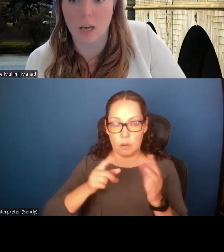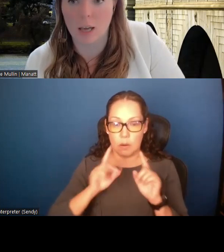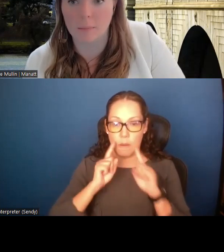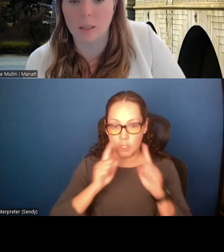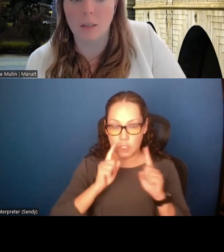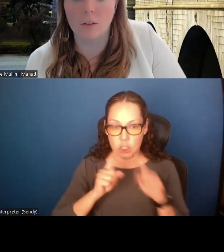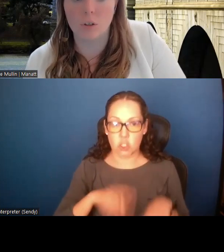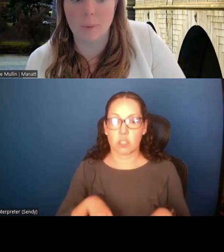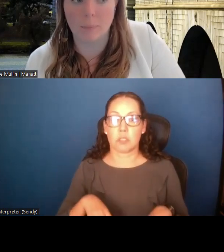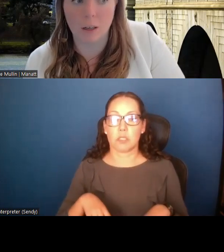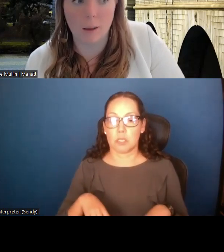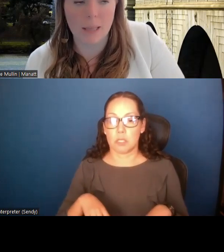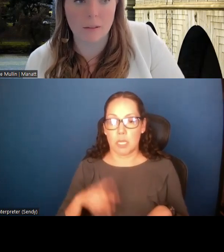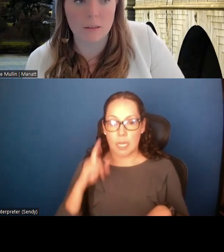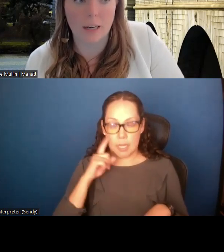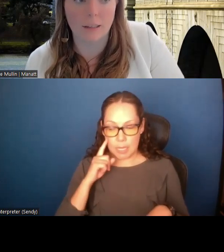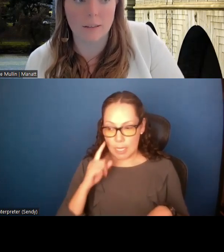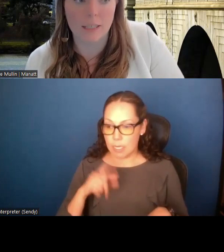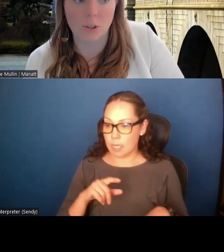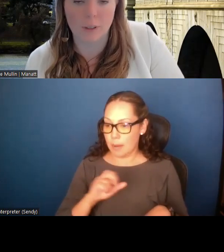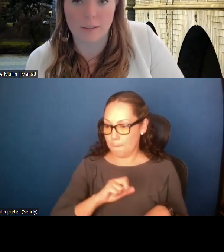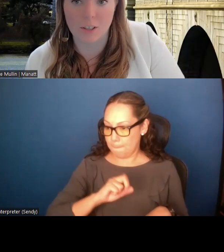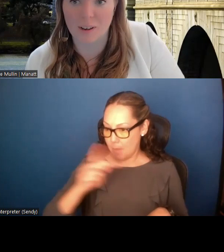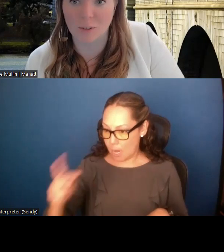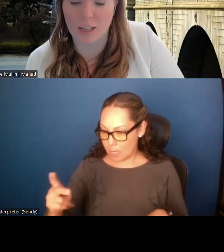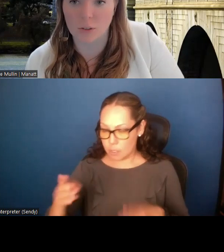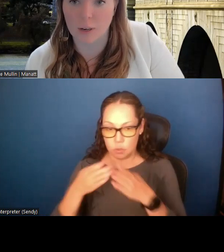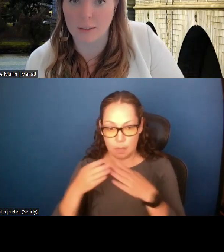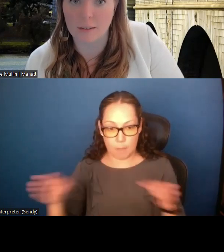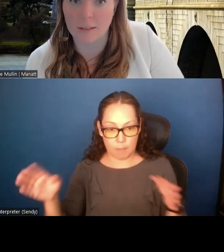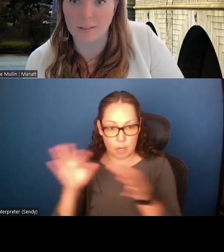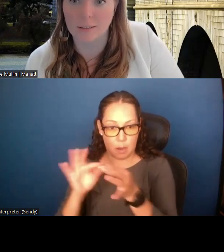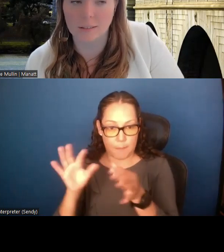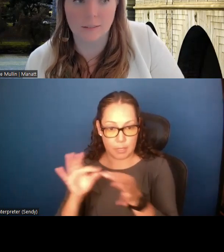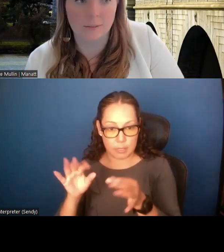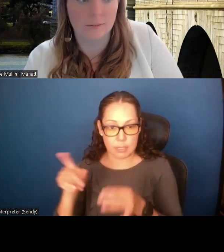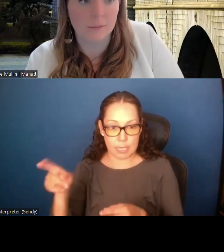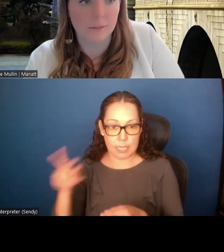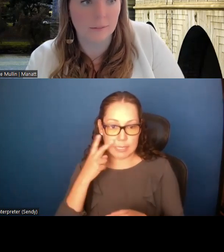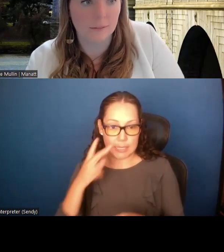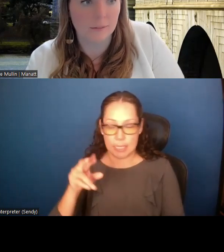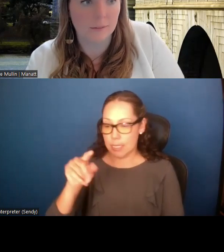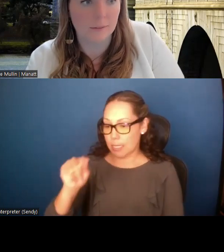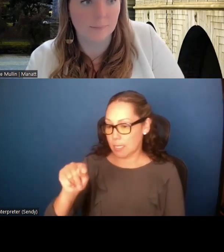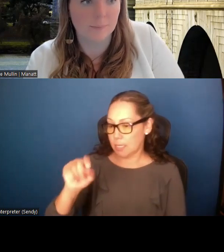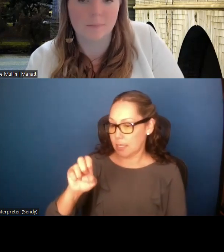more time to the public comments, and I see Teresa, you have your hand raised.